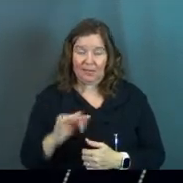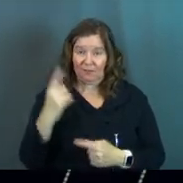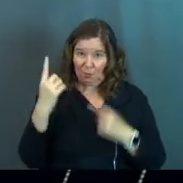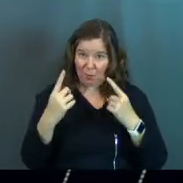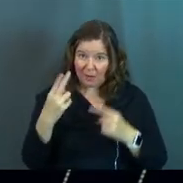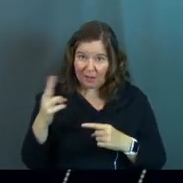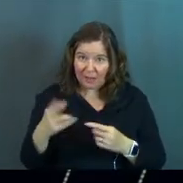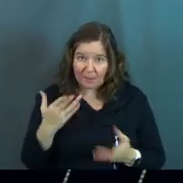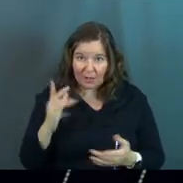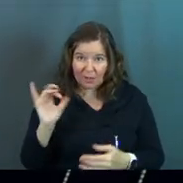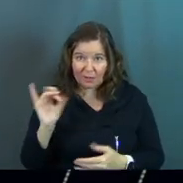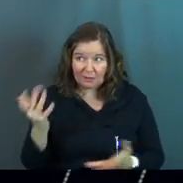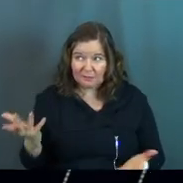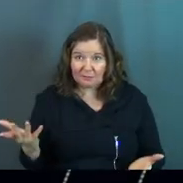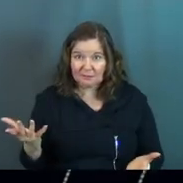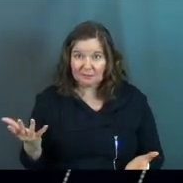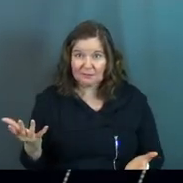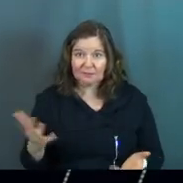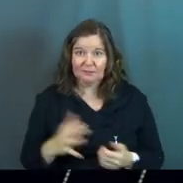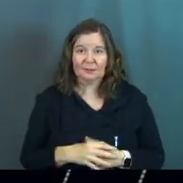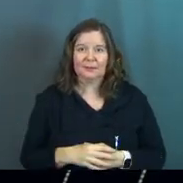you ever wondered what hell might be like?